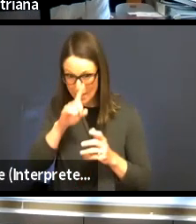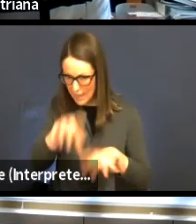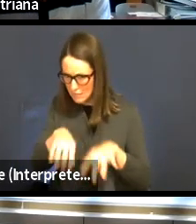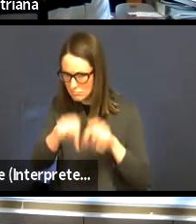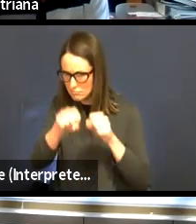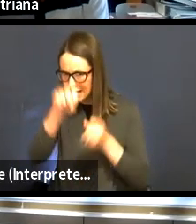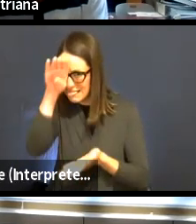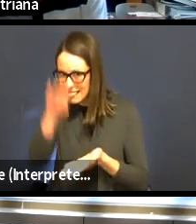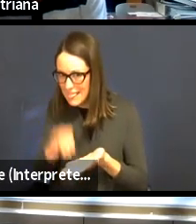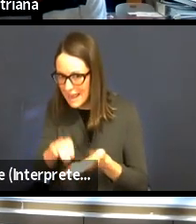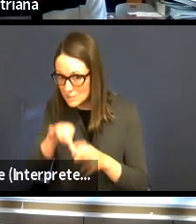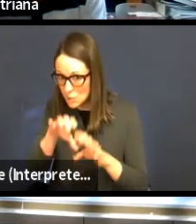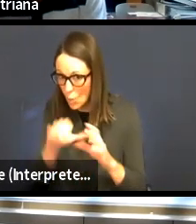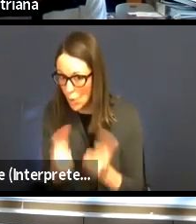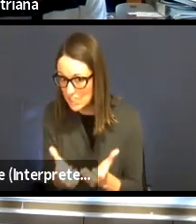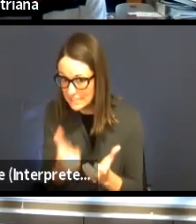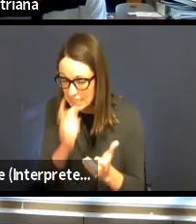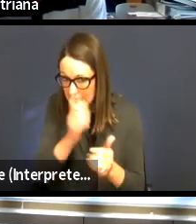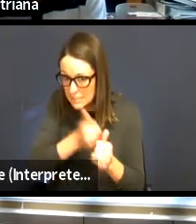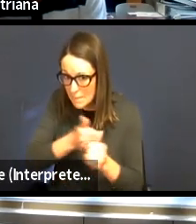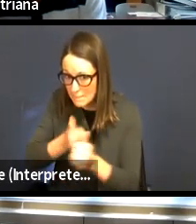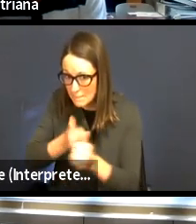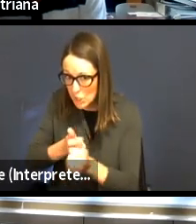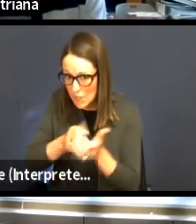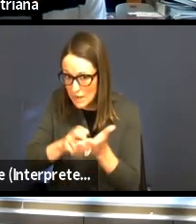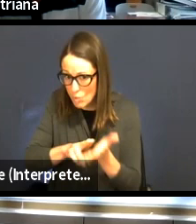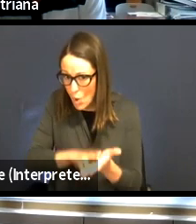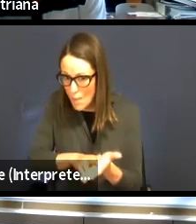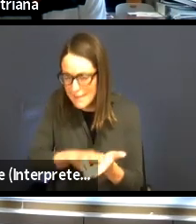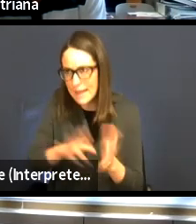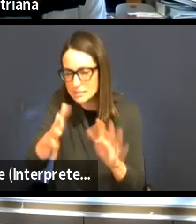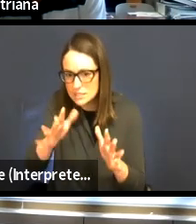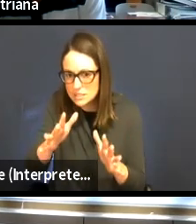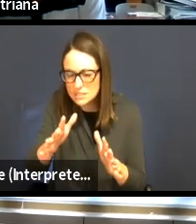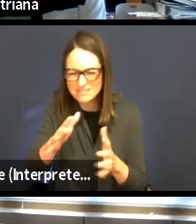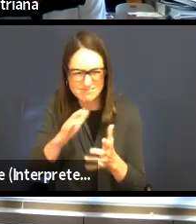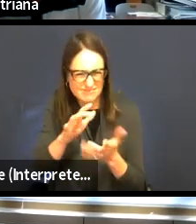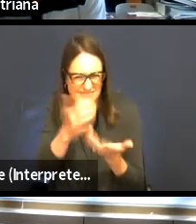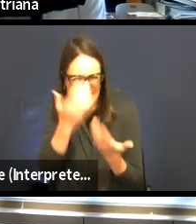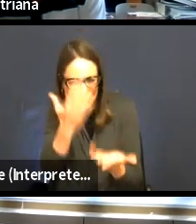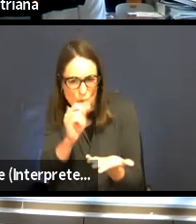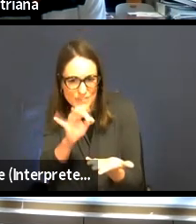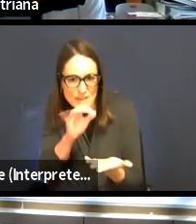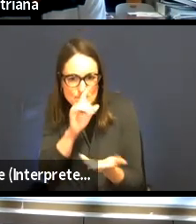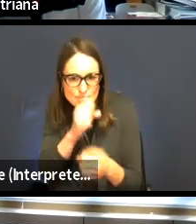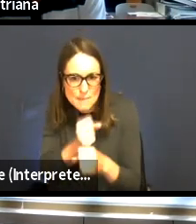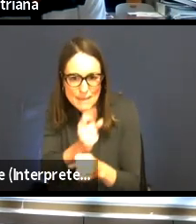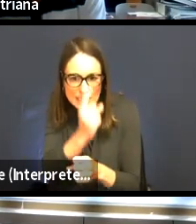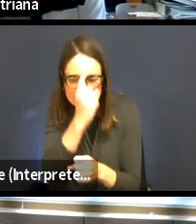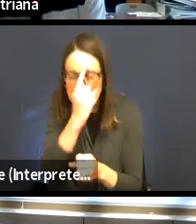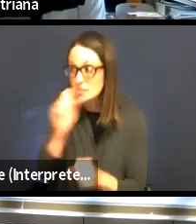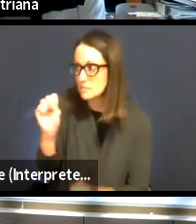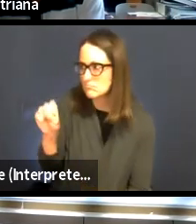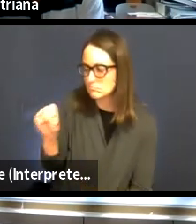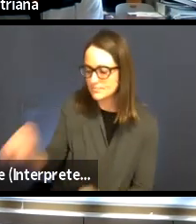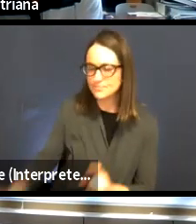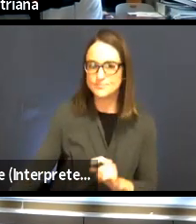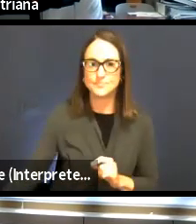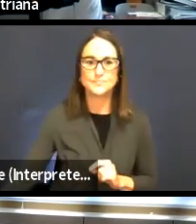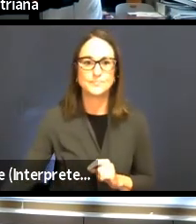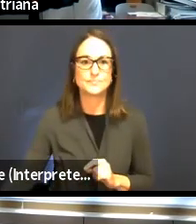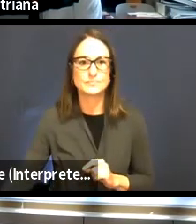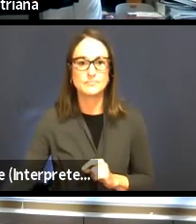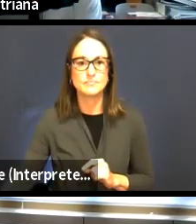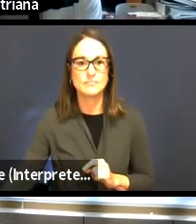courses per enrollment per se? I don't know if that makes sense, but I'm wondering, go ahead, sorry. Yes,